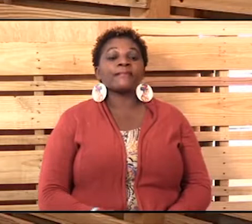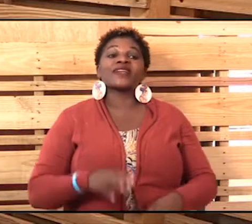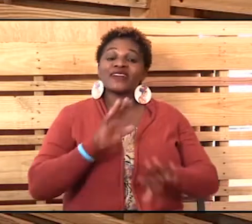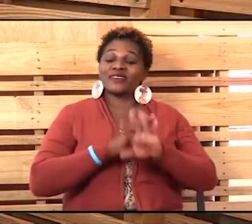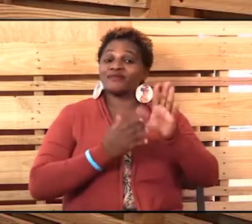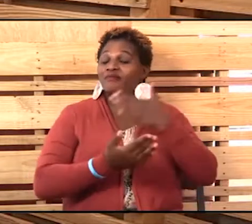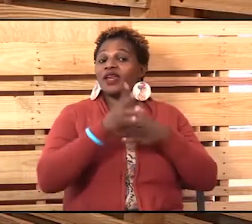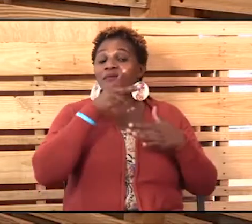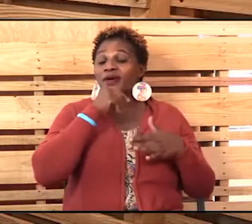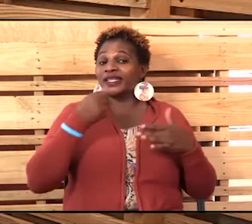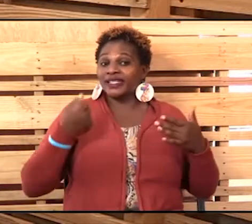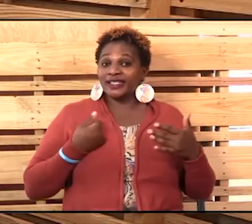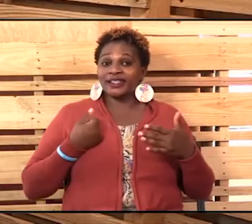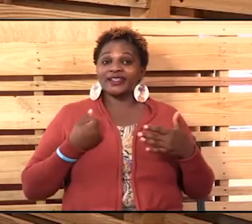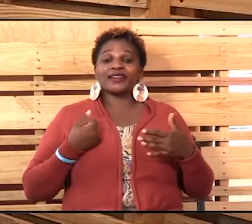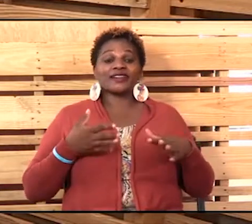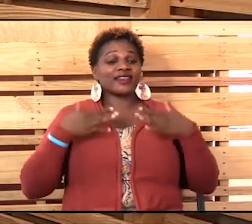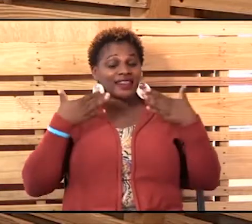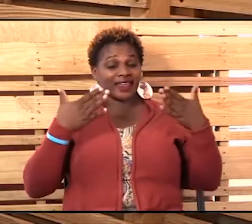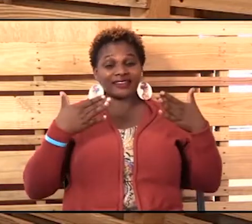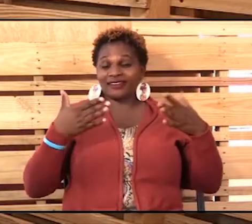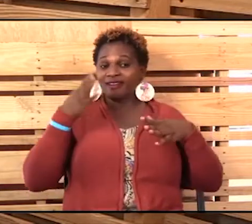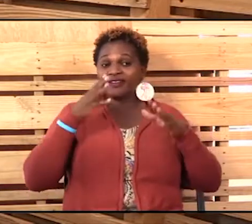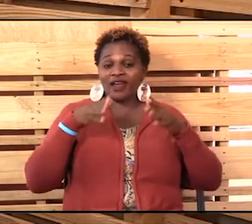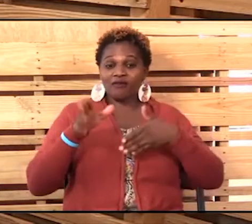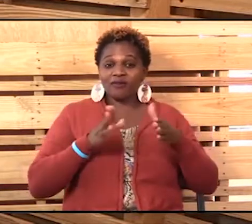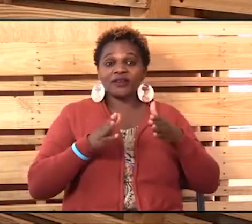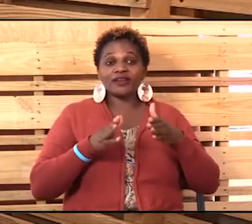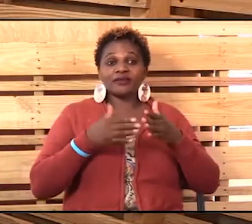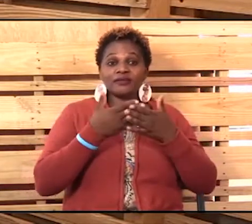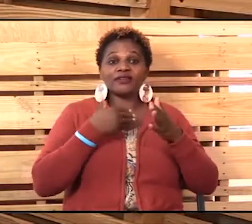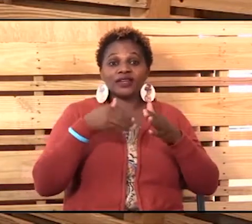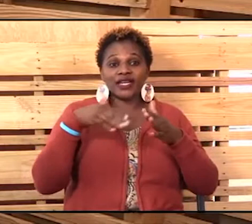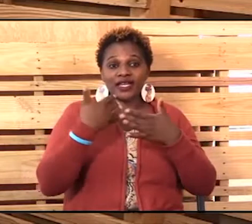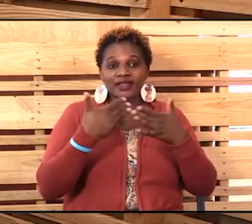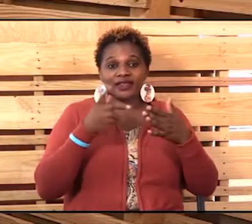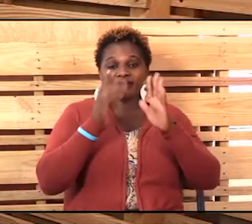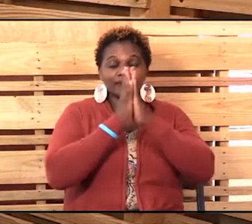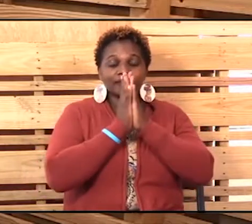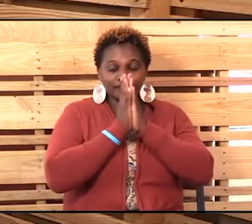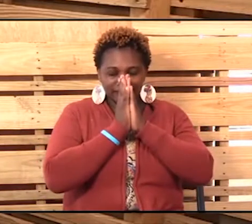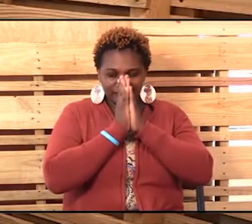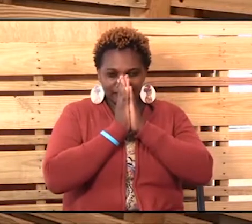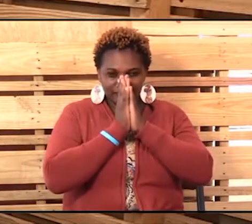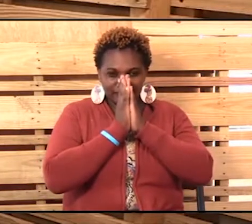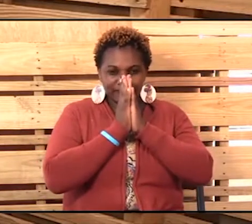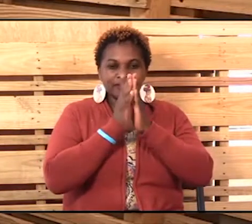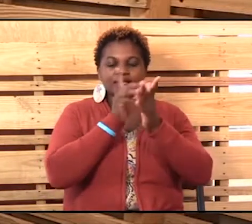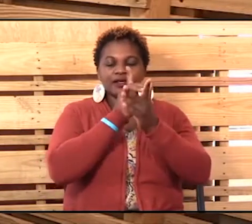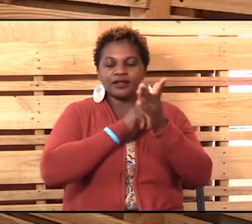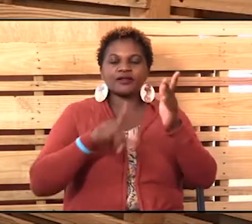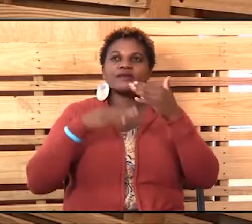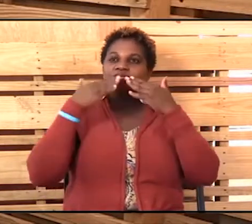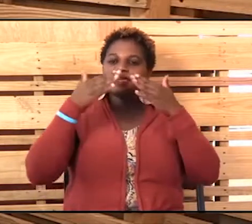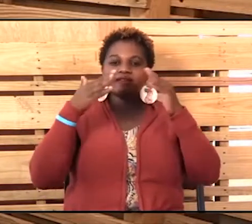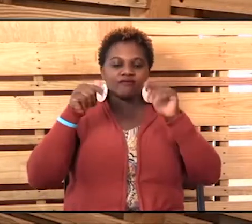Good morning, boys and girls. Really great that we're able to have this opportunity. Before we do anything, let us pray. Dear Lord,